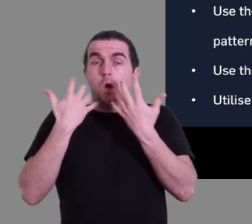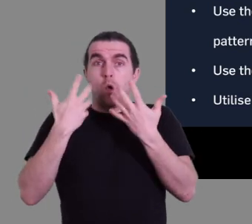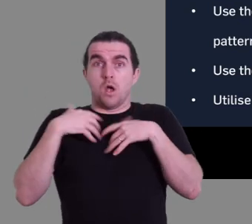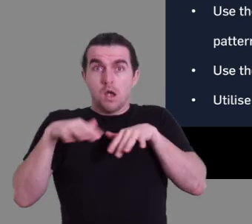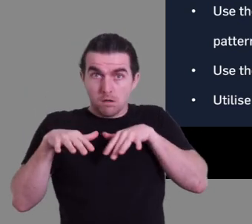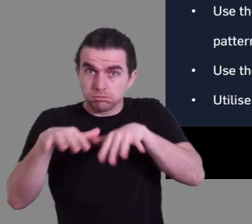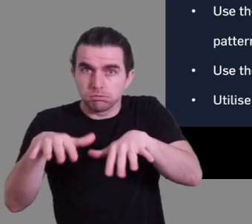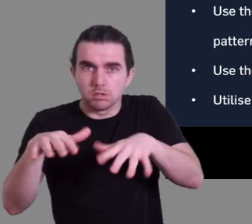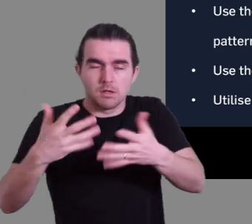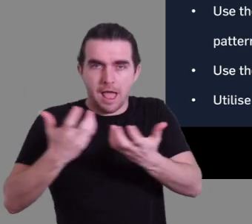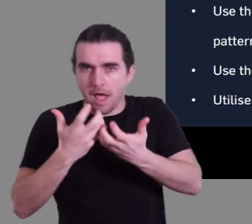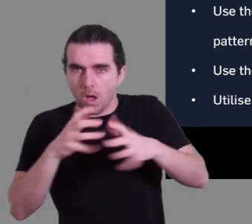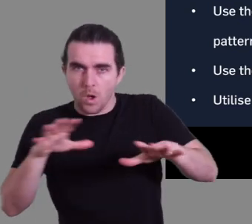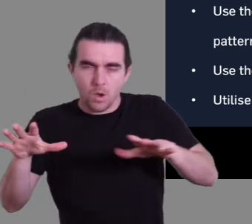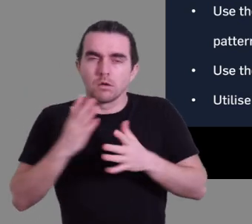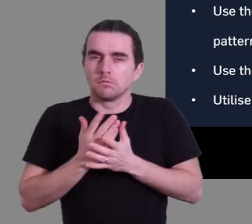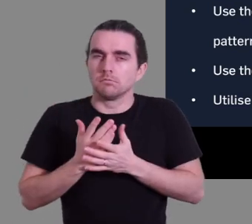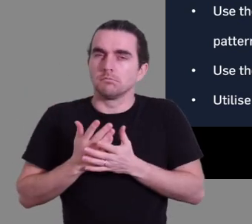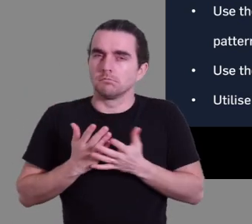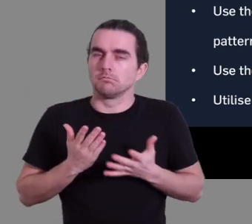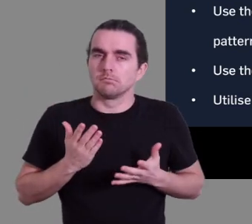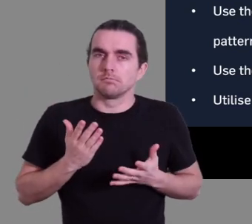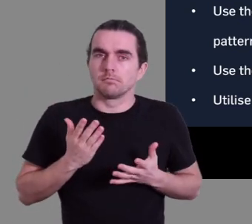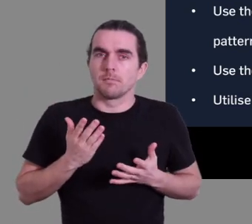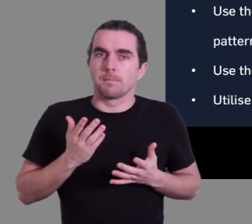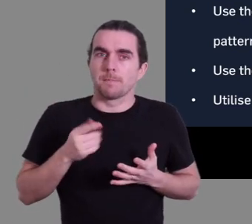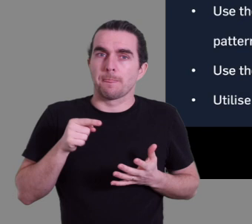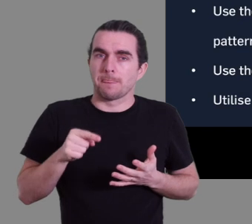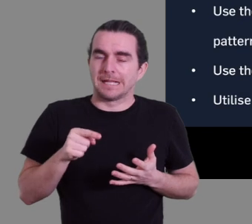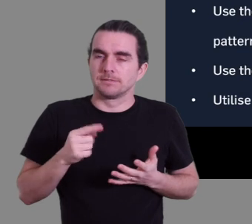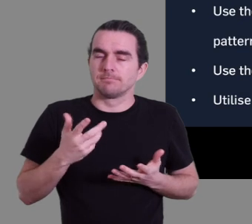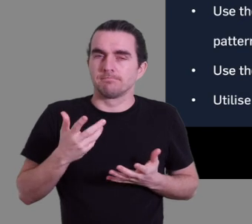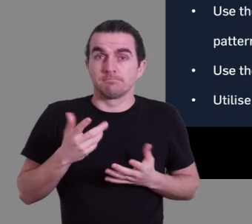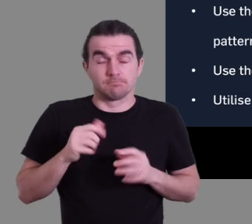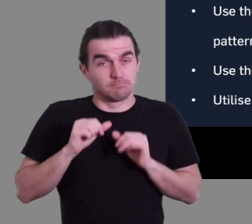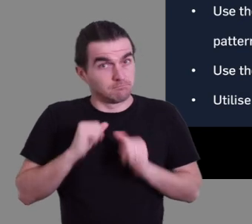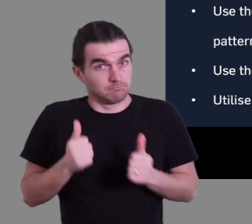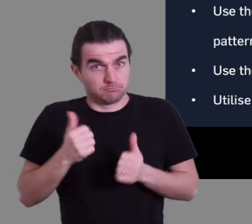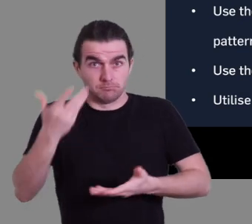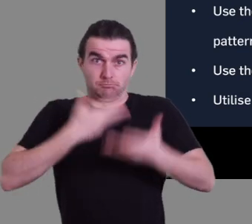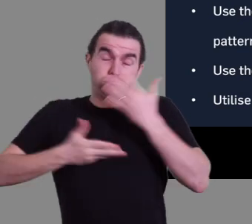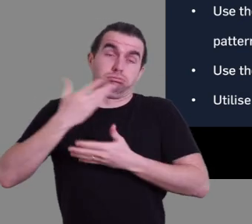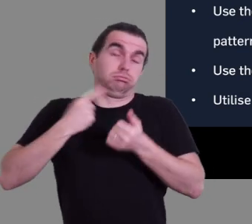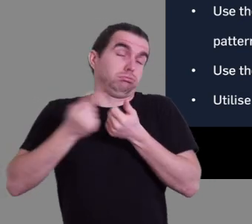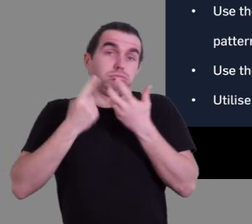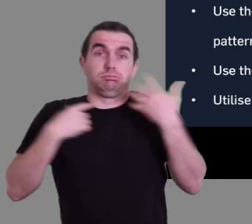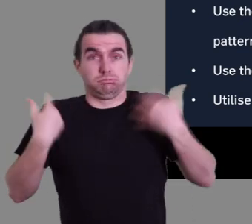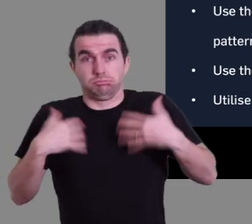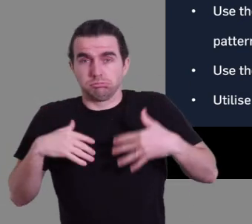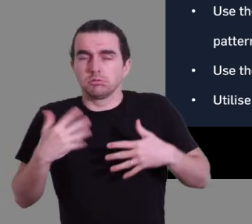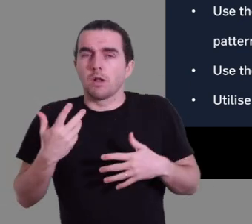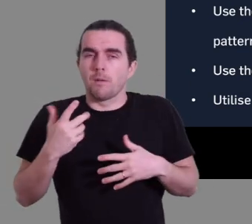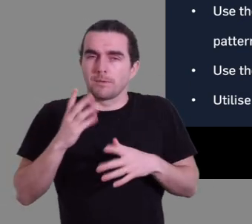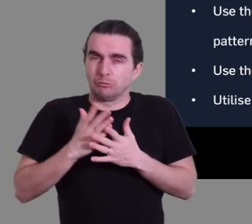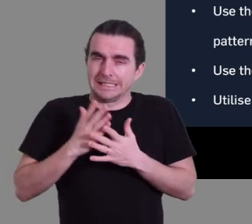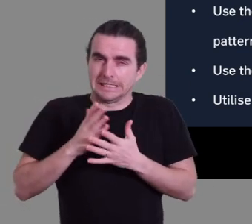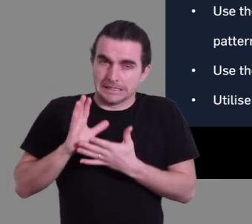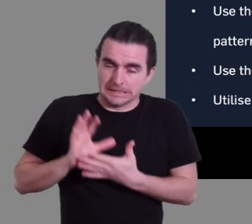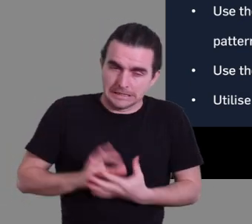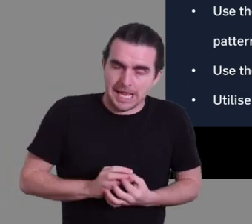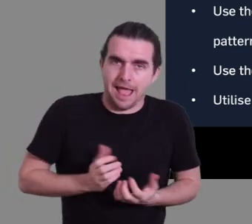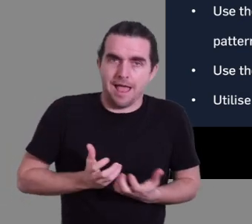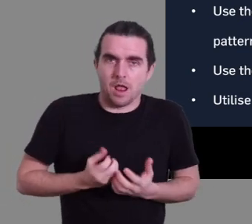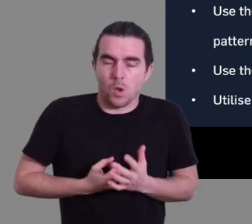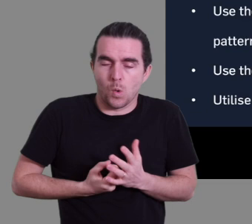doing all the work, and which is really excellent stuff, but it can sometimes drown out the chance